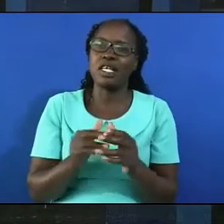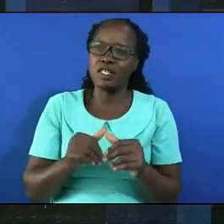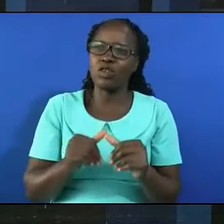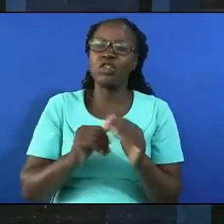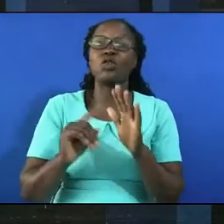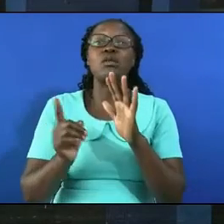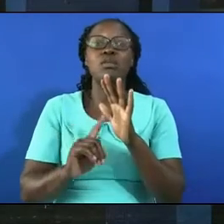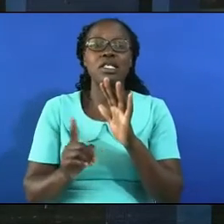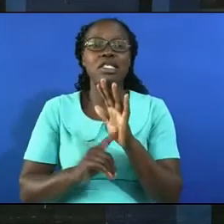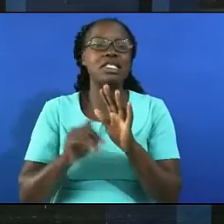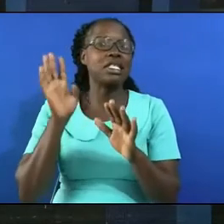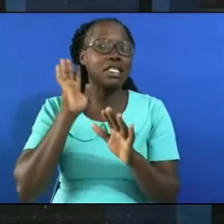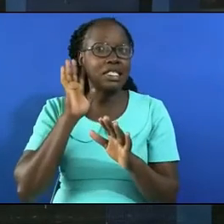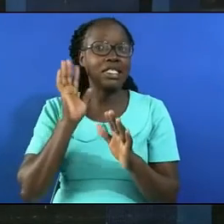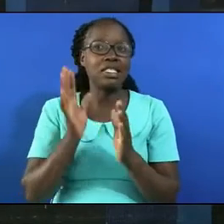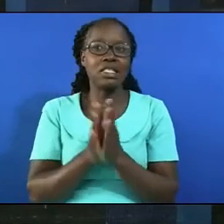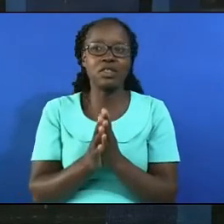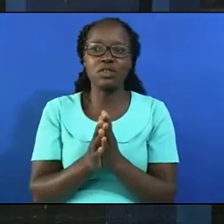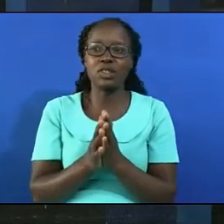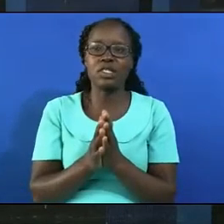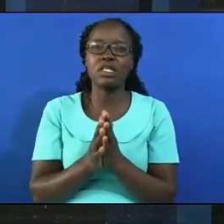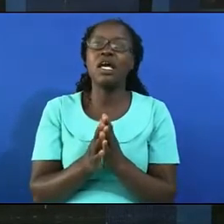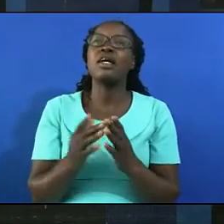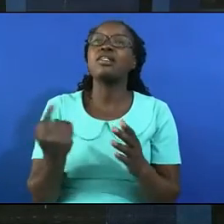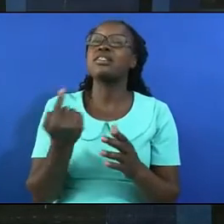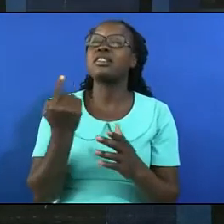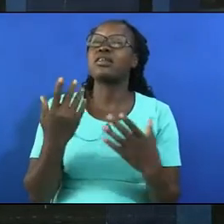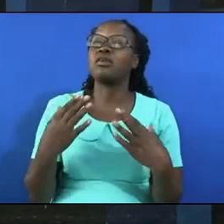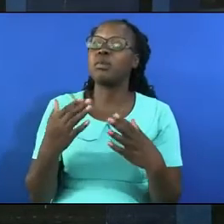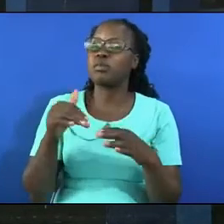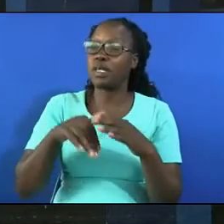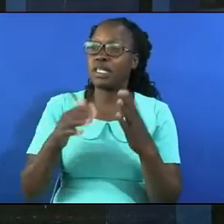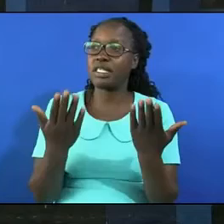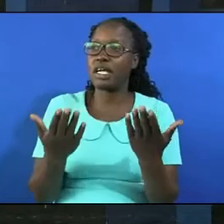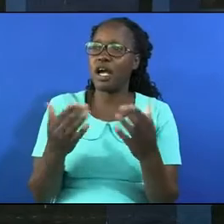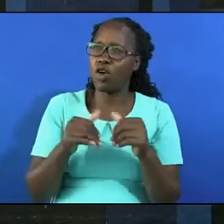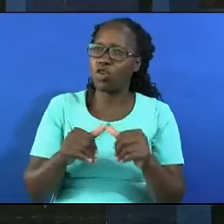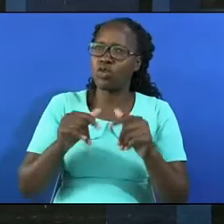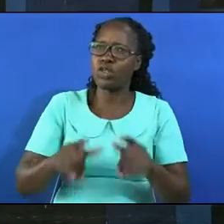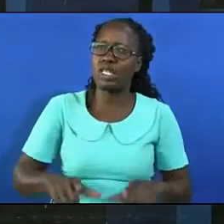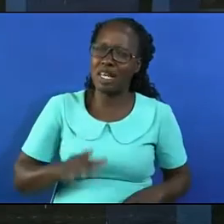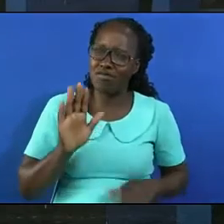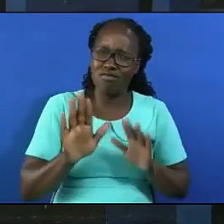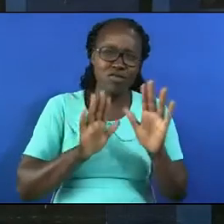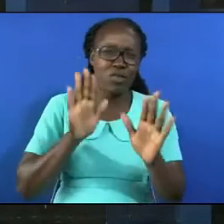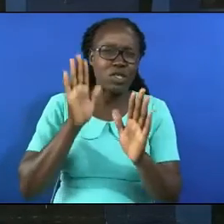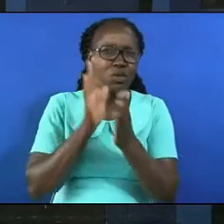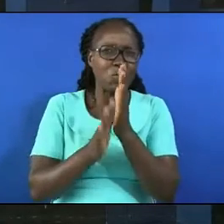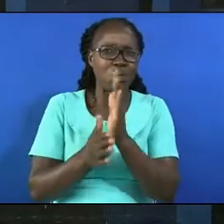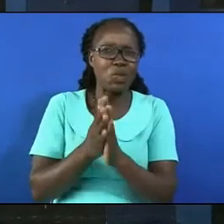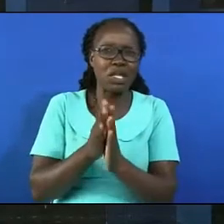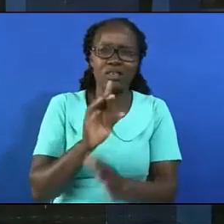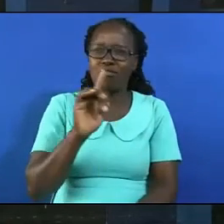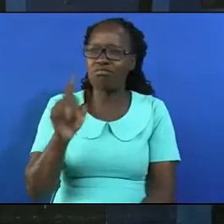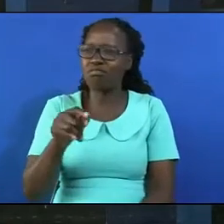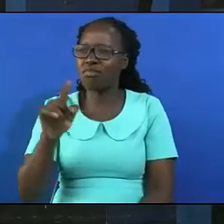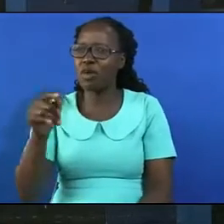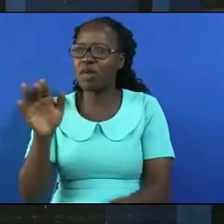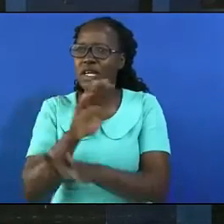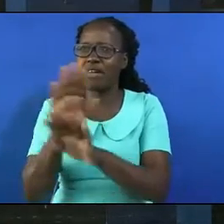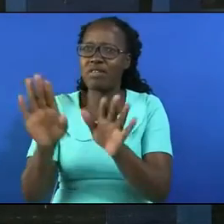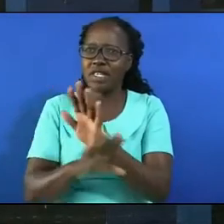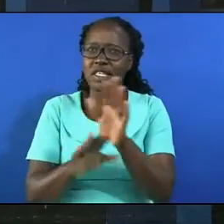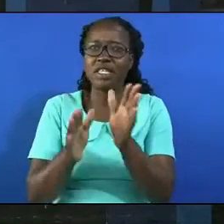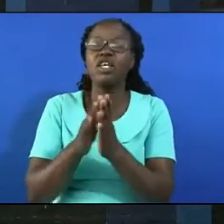his ministry. Listen to me, single people who are in the house. Go on with your life without punctuating everything